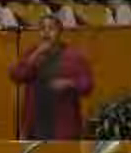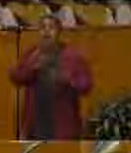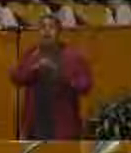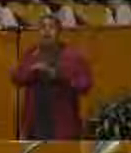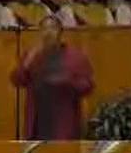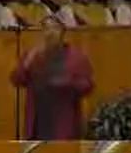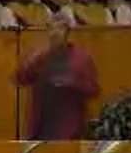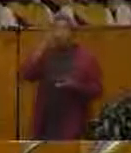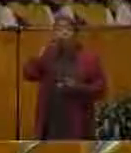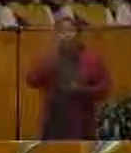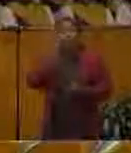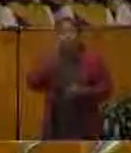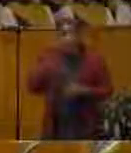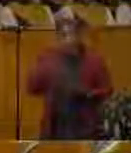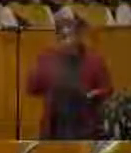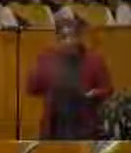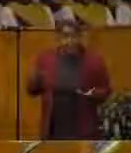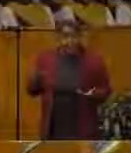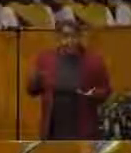club.